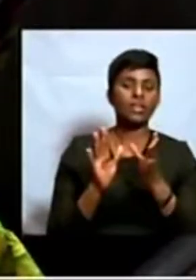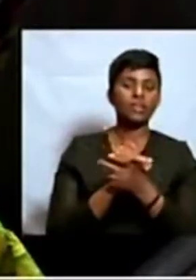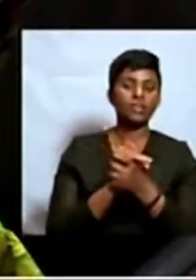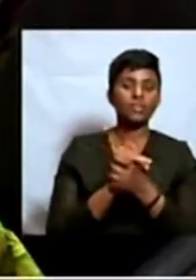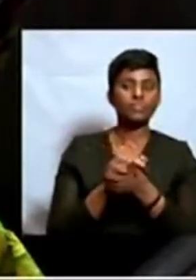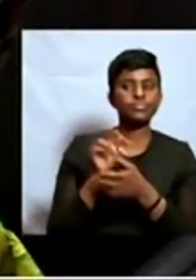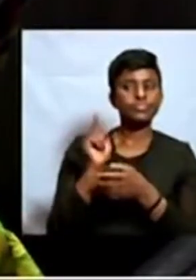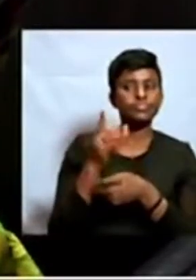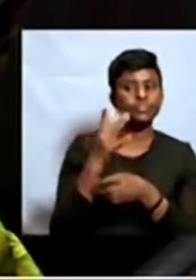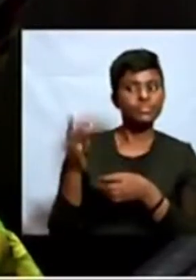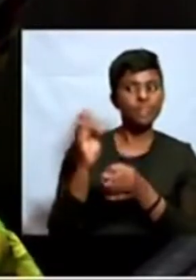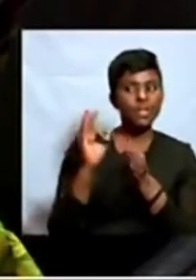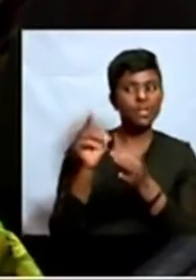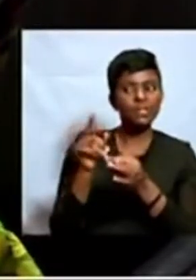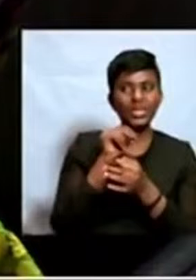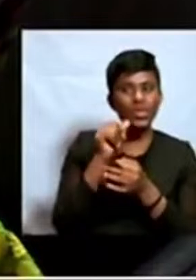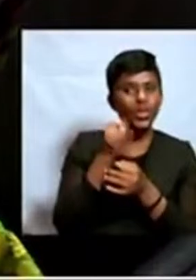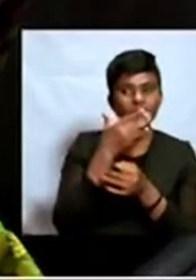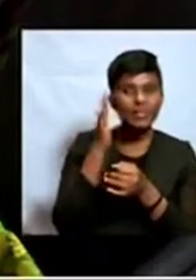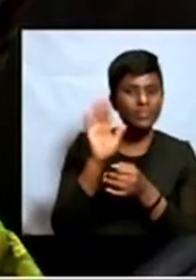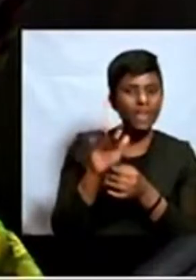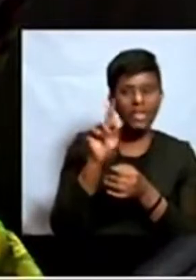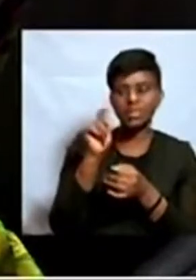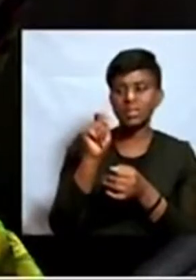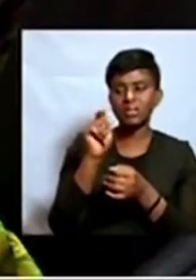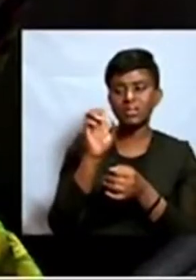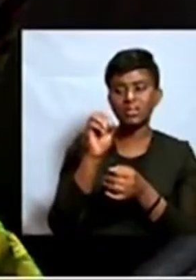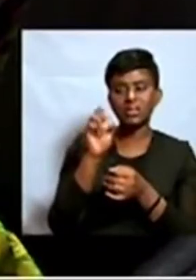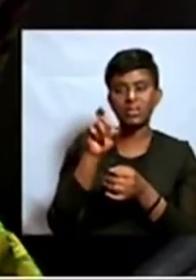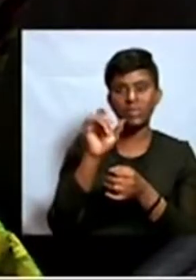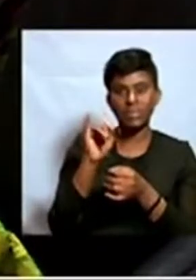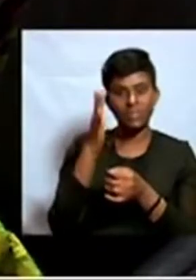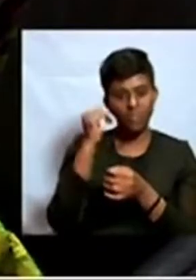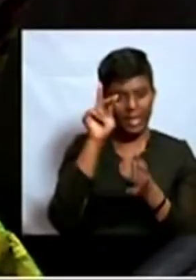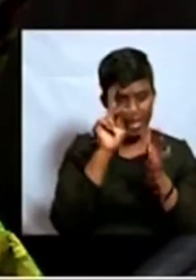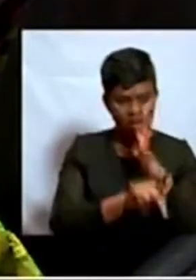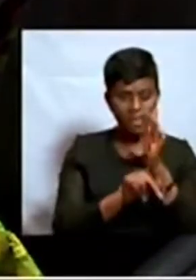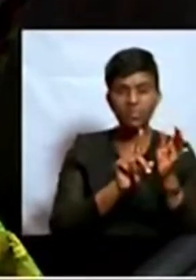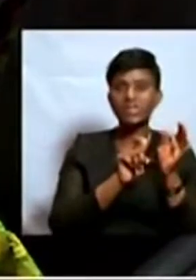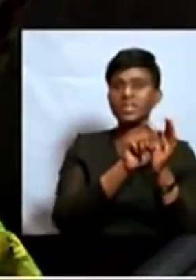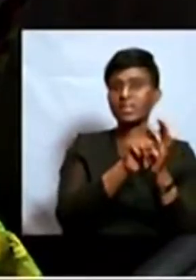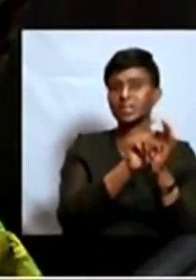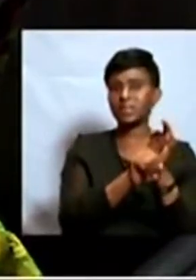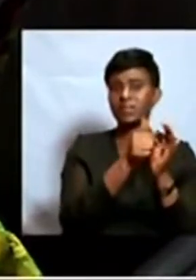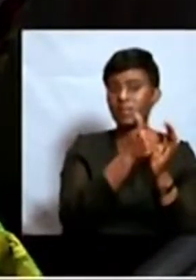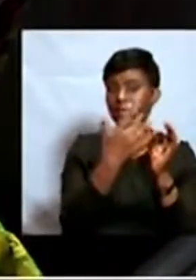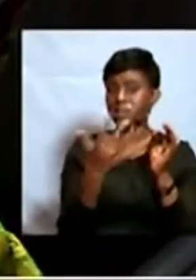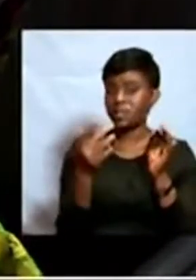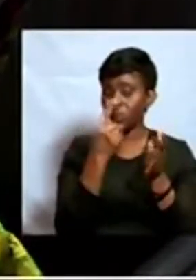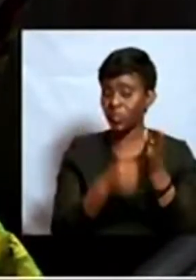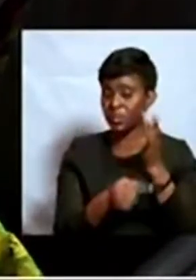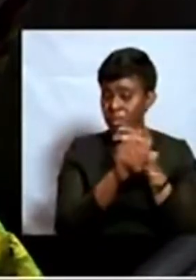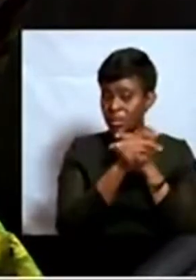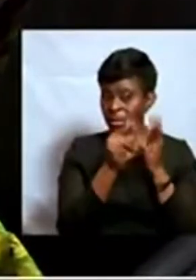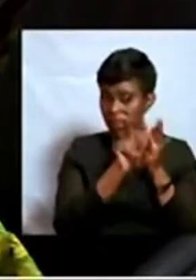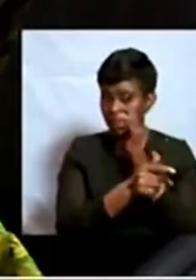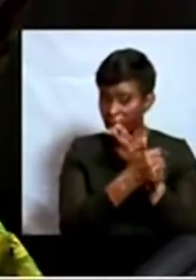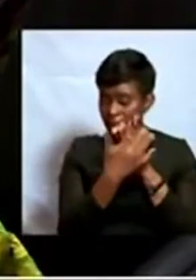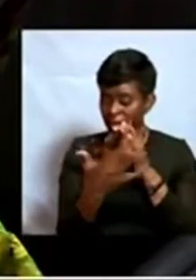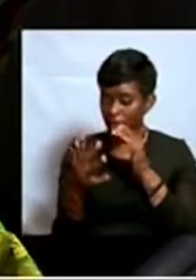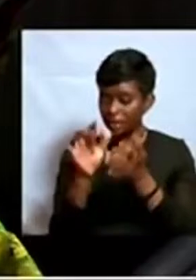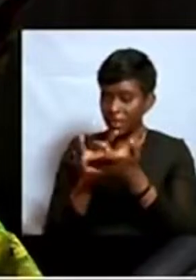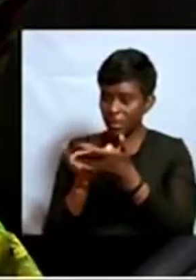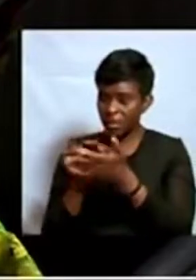That thing, if it's not toxic, why does it kill an insect? Because anything that kills another thing, then there's a